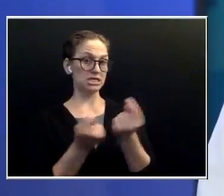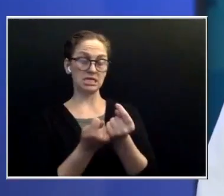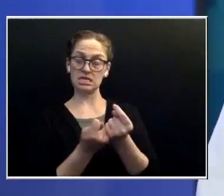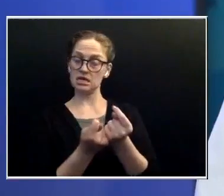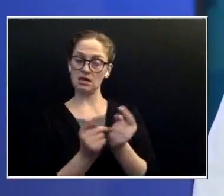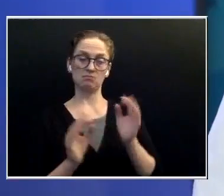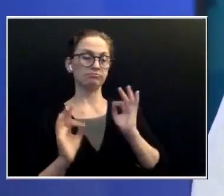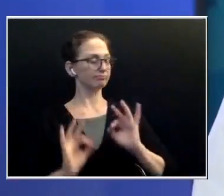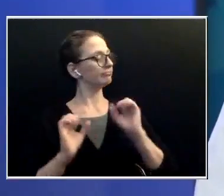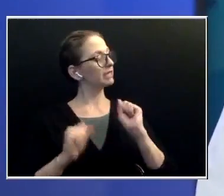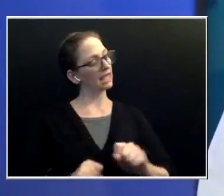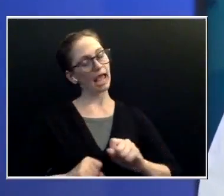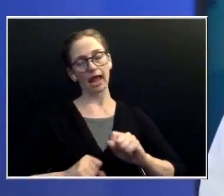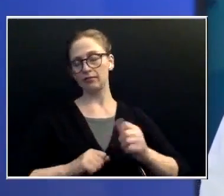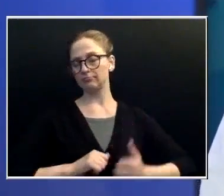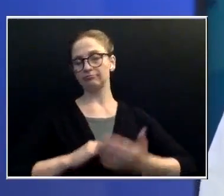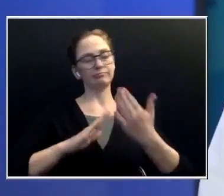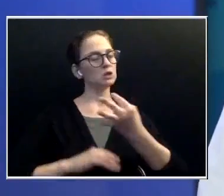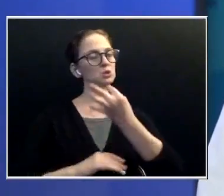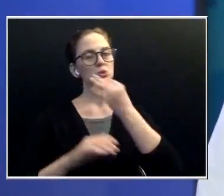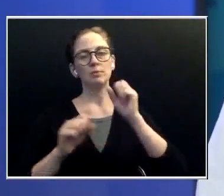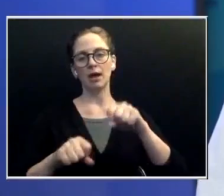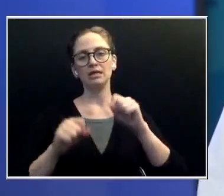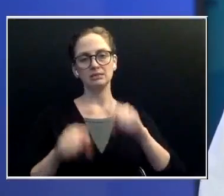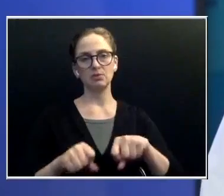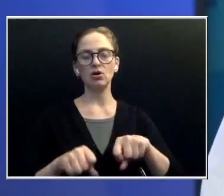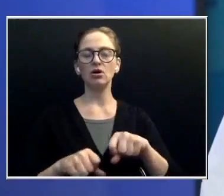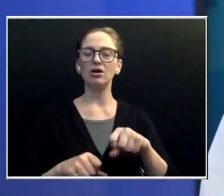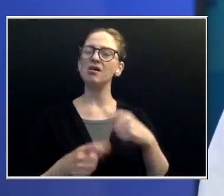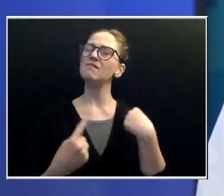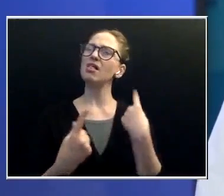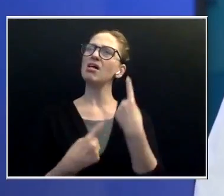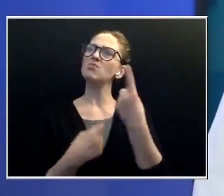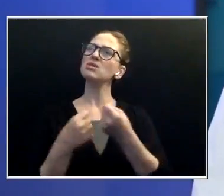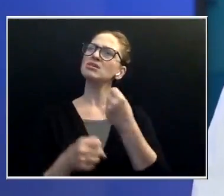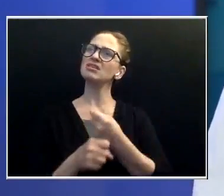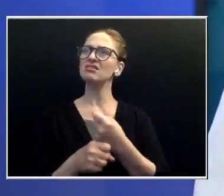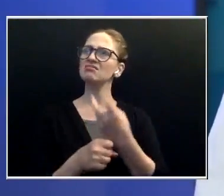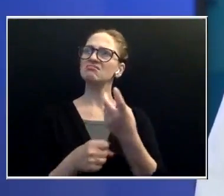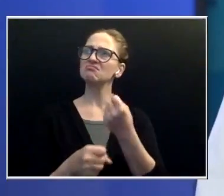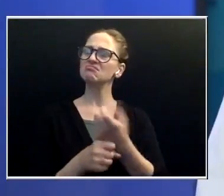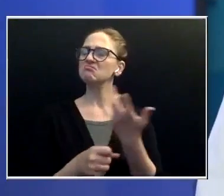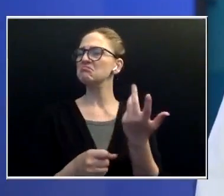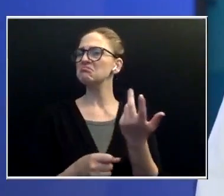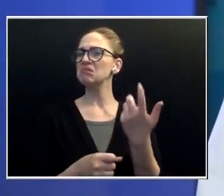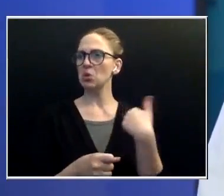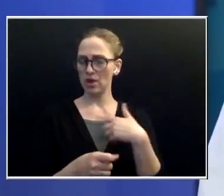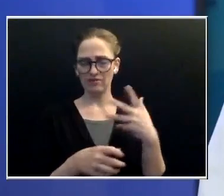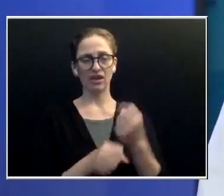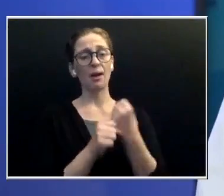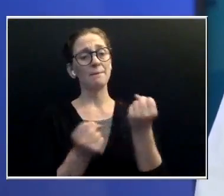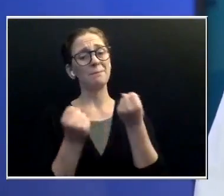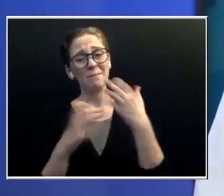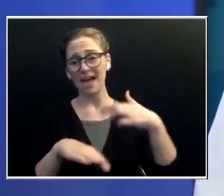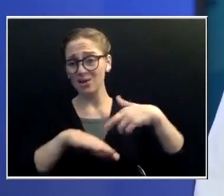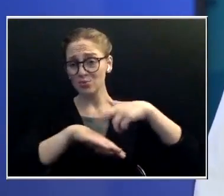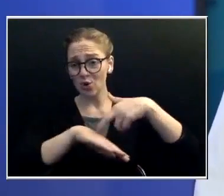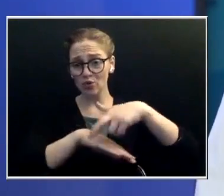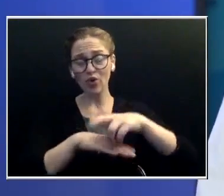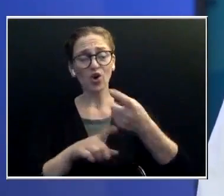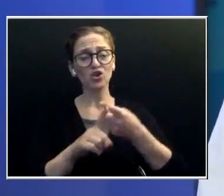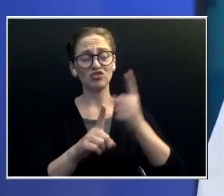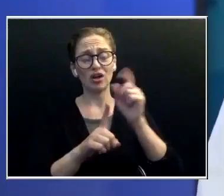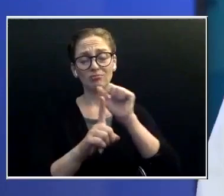soon as possible. We have received, I would say, over the last year or so, we have received actually multiple referrals from all the surrounding states. So I've done cases from like